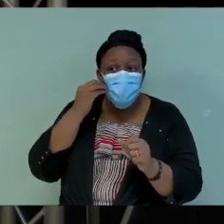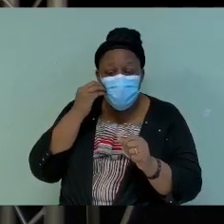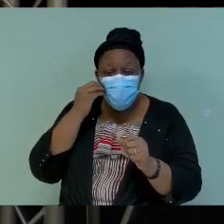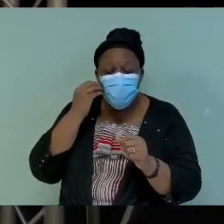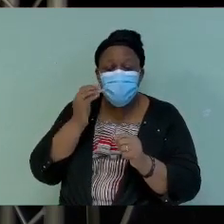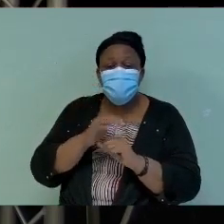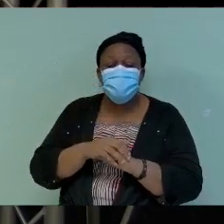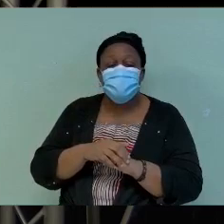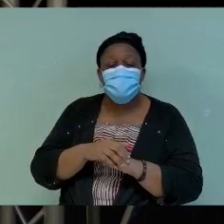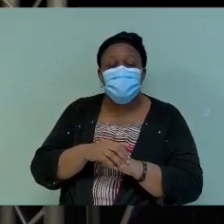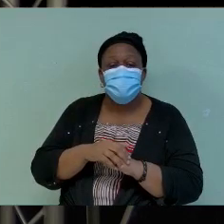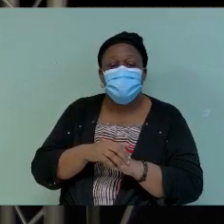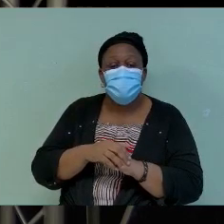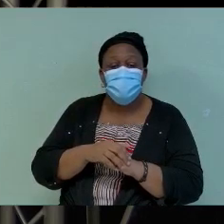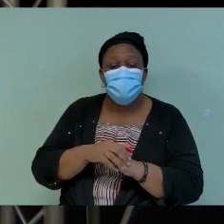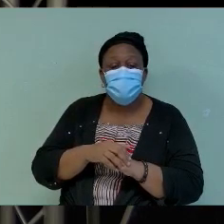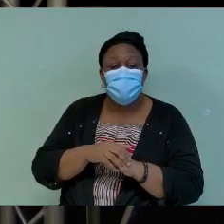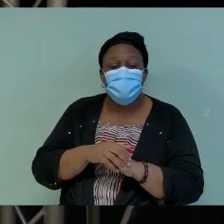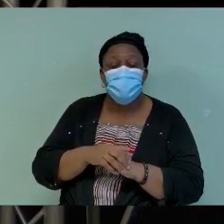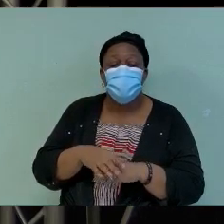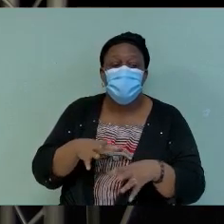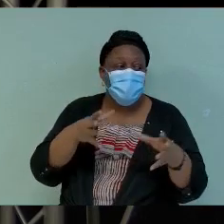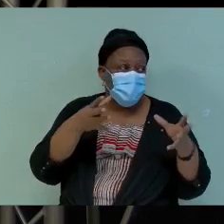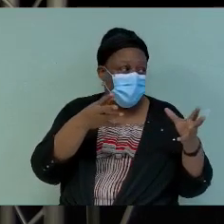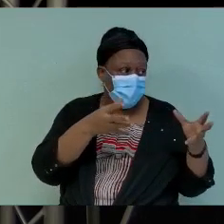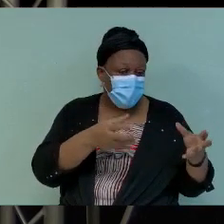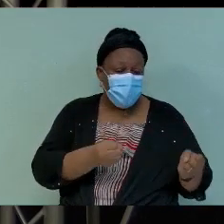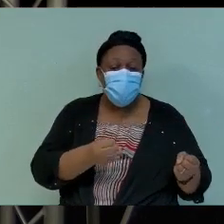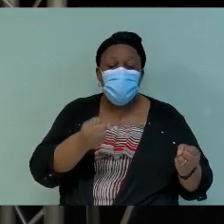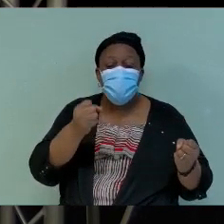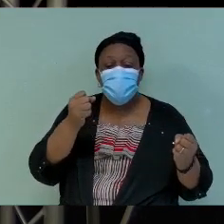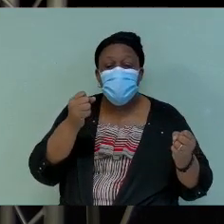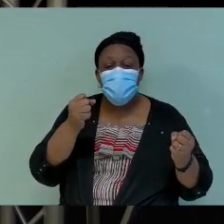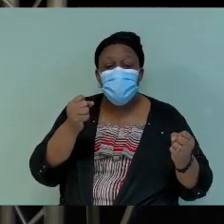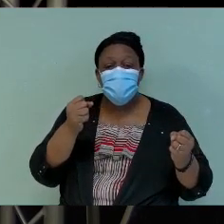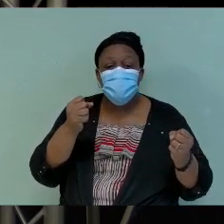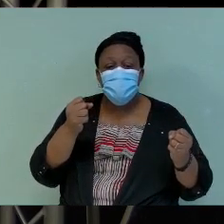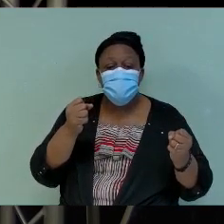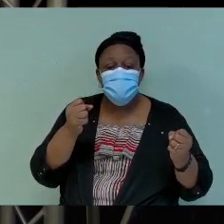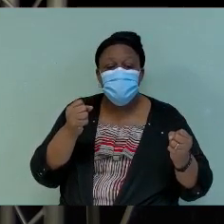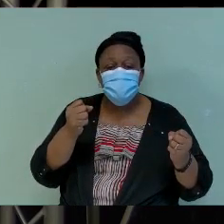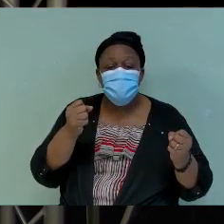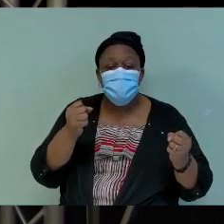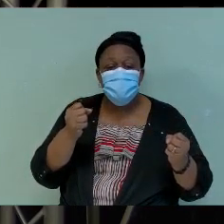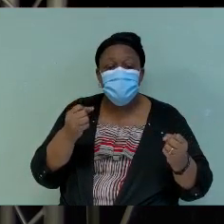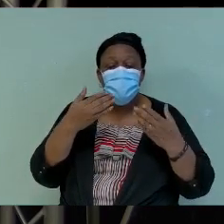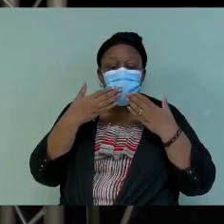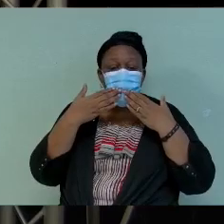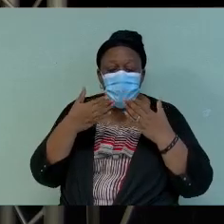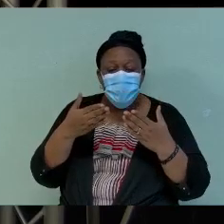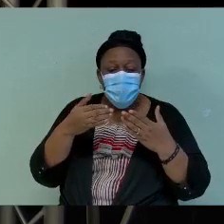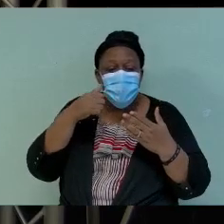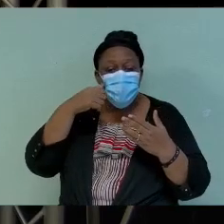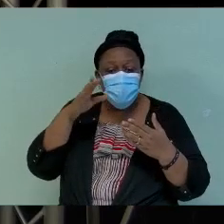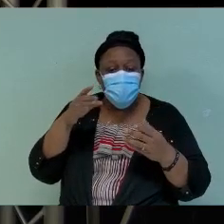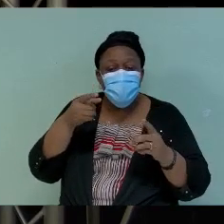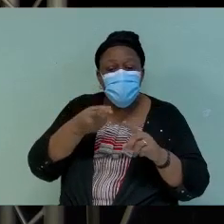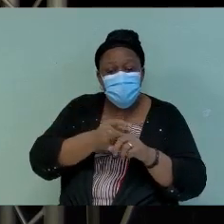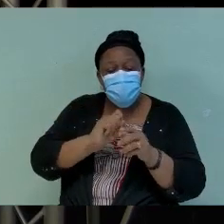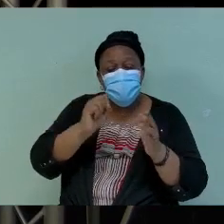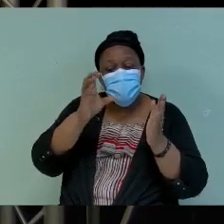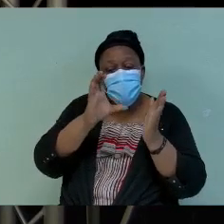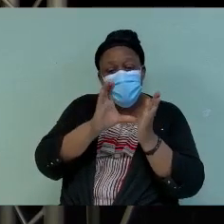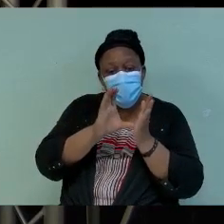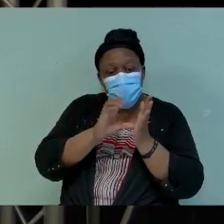of Canary for again providing us with nutritious local juices for the NEOC. I